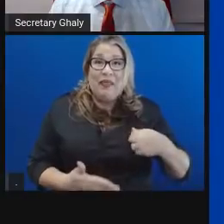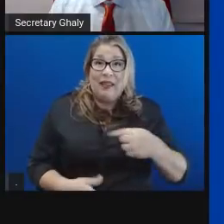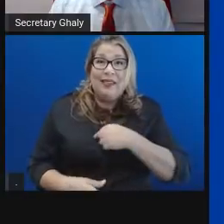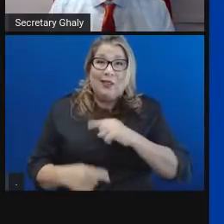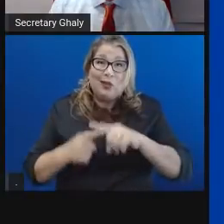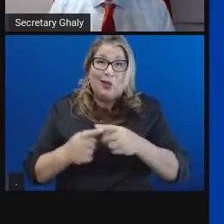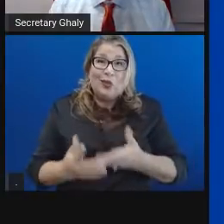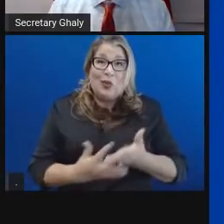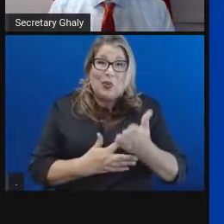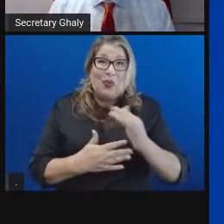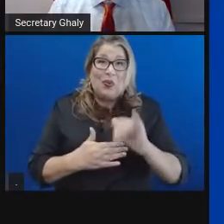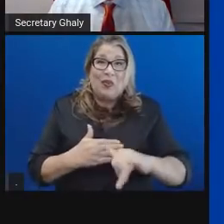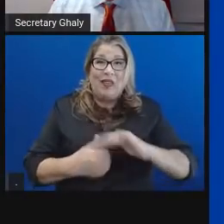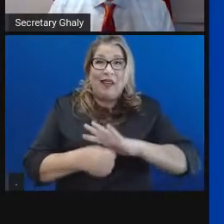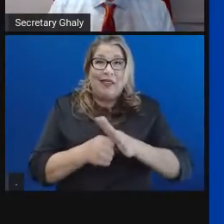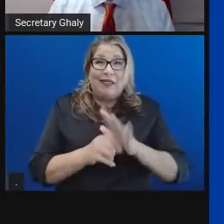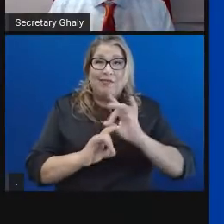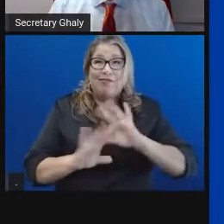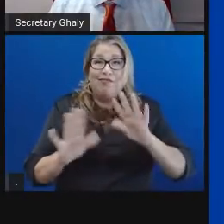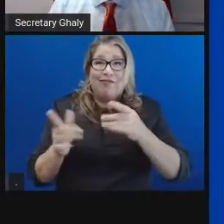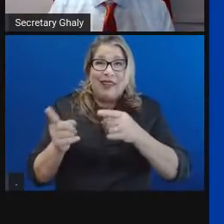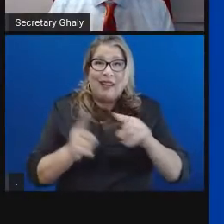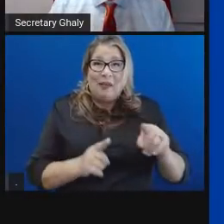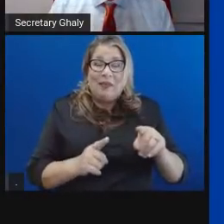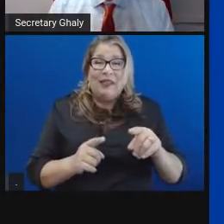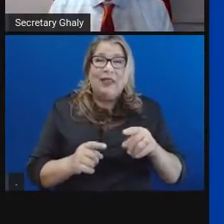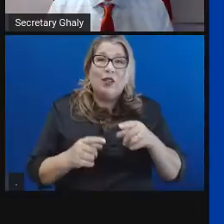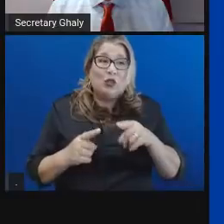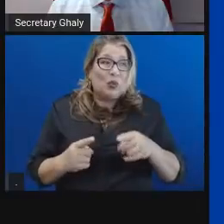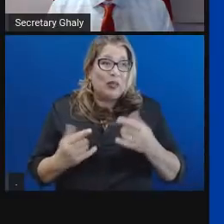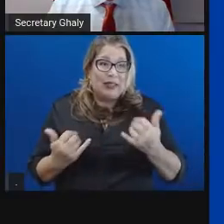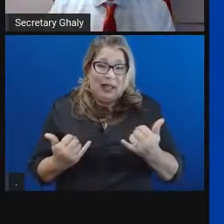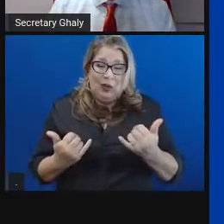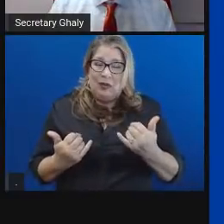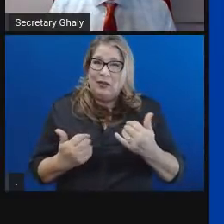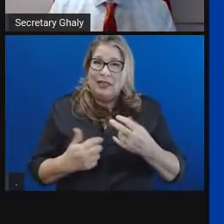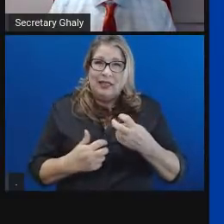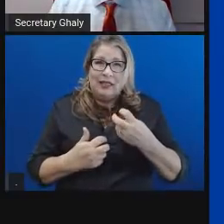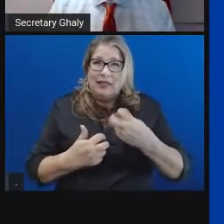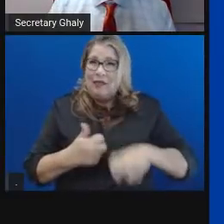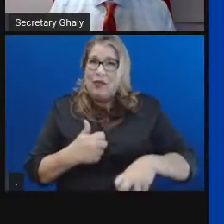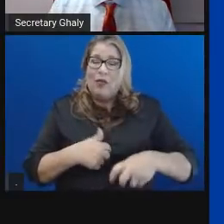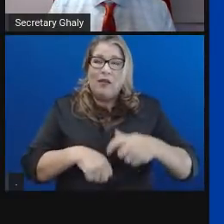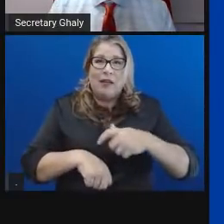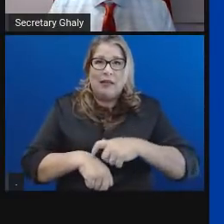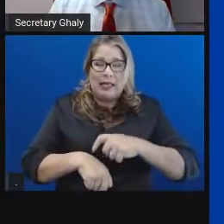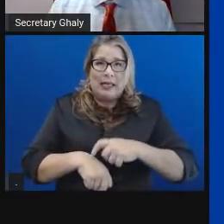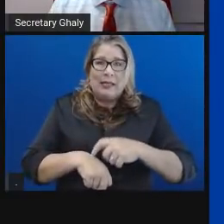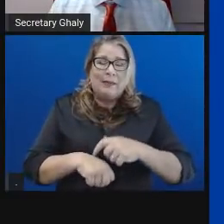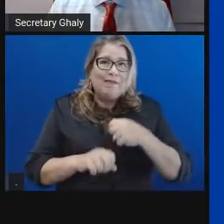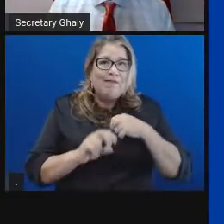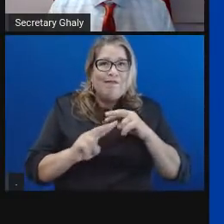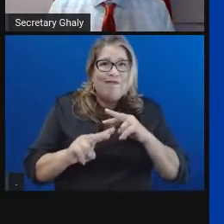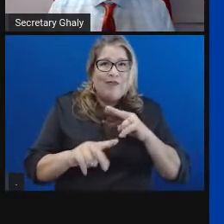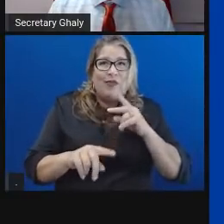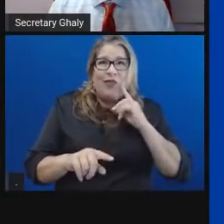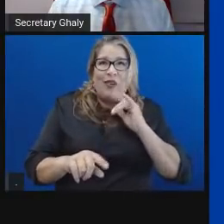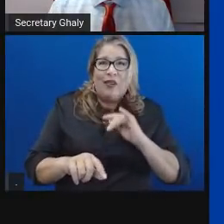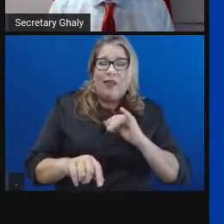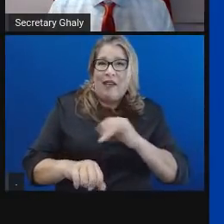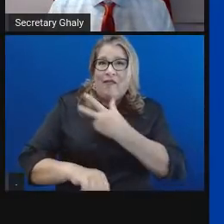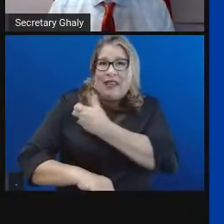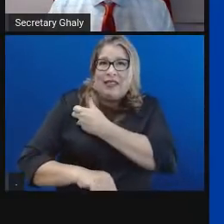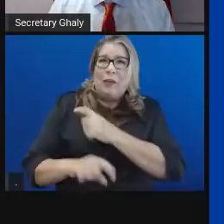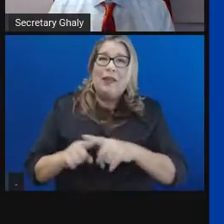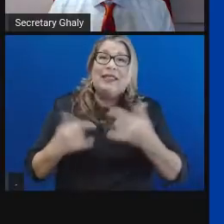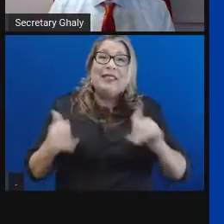through this pandemic, through this darkest period in our tunnel to the light. But there's still more that we need to do. So